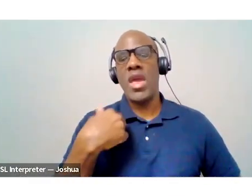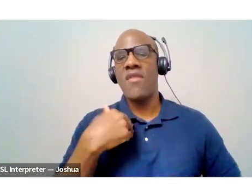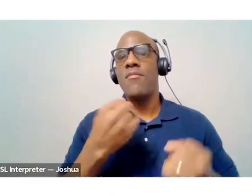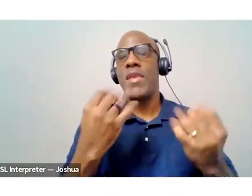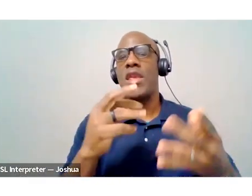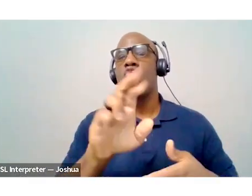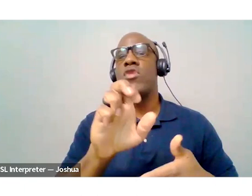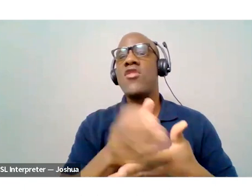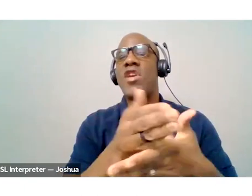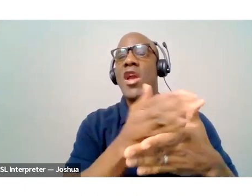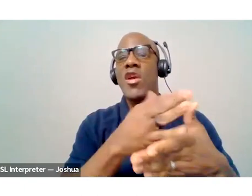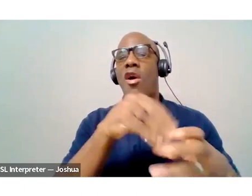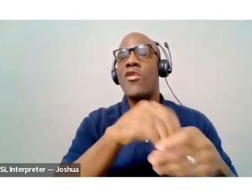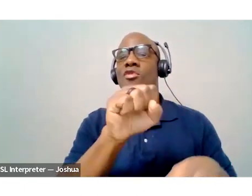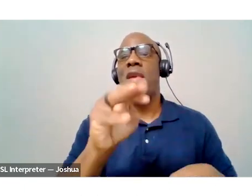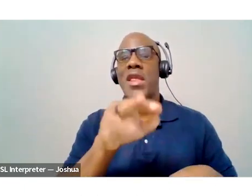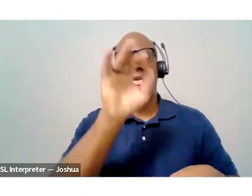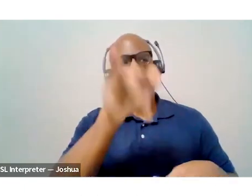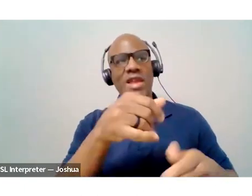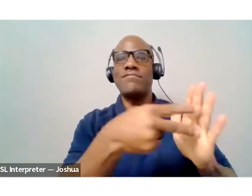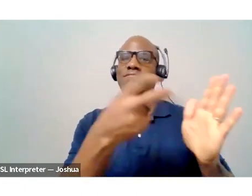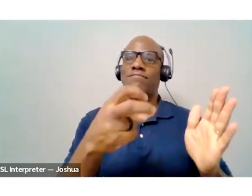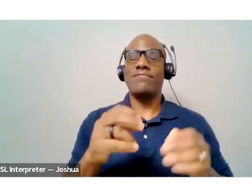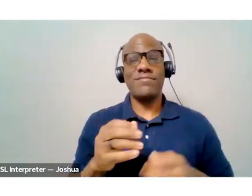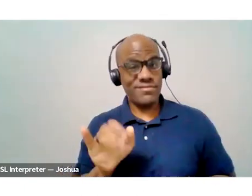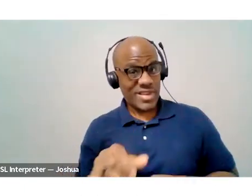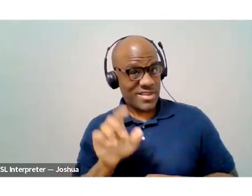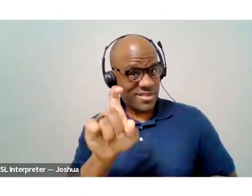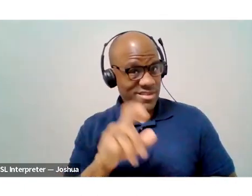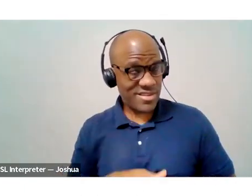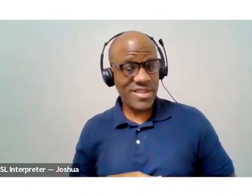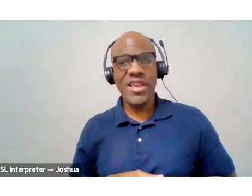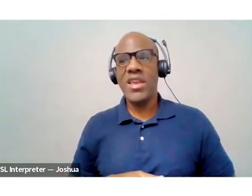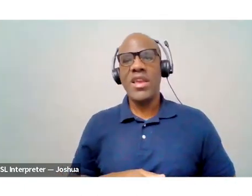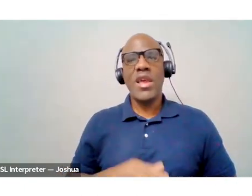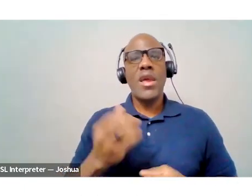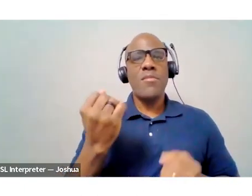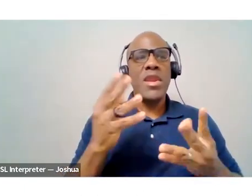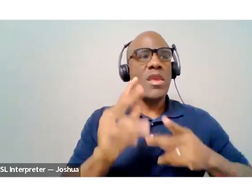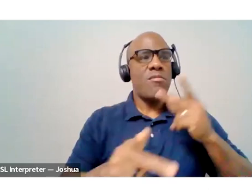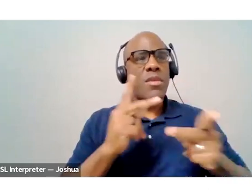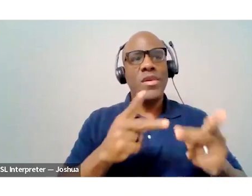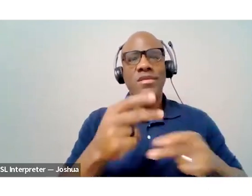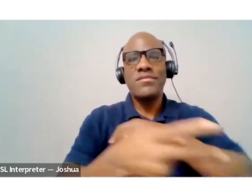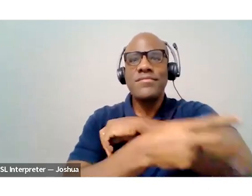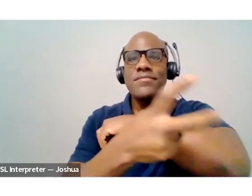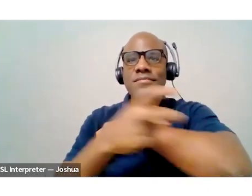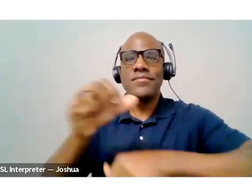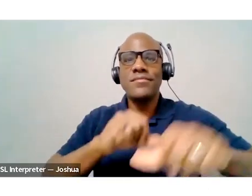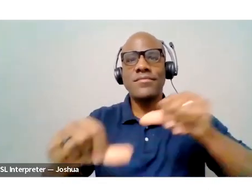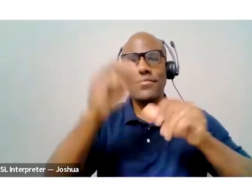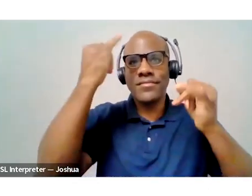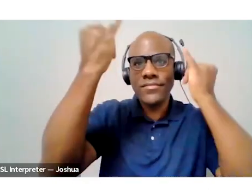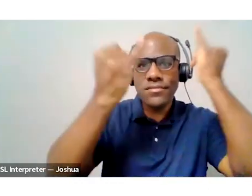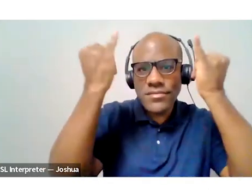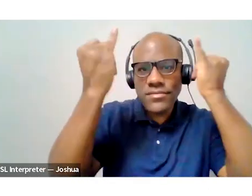who have maybe a lot of clout and steal people's ideas. How are they going to be able to find this? And I know people have, and